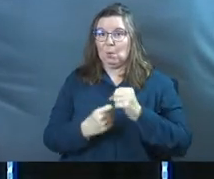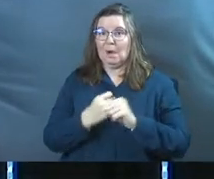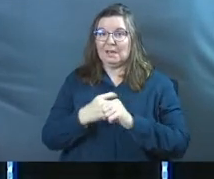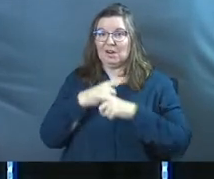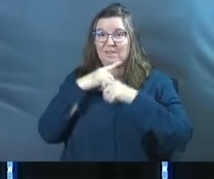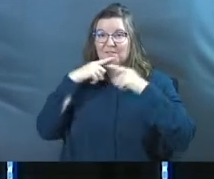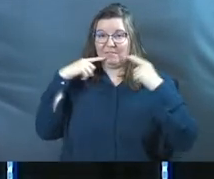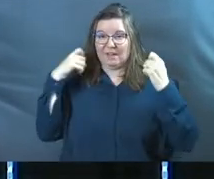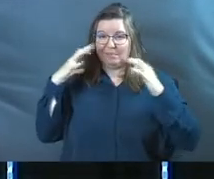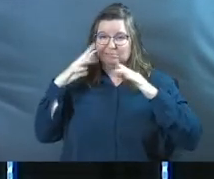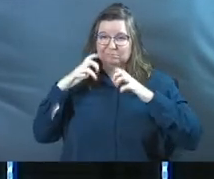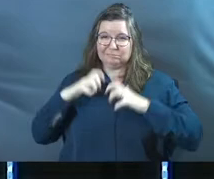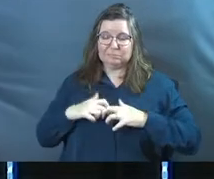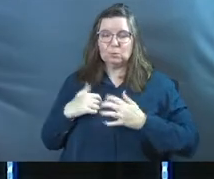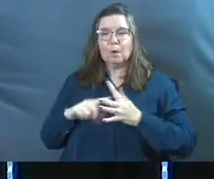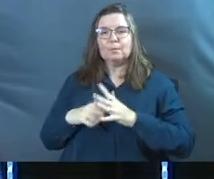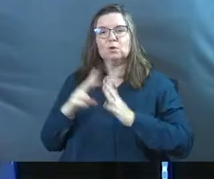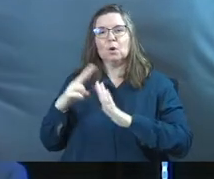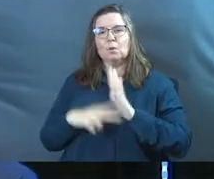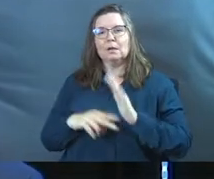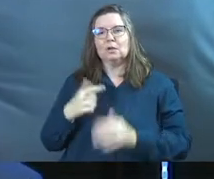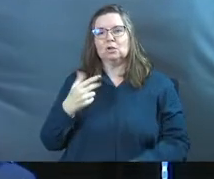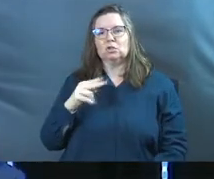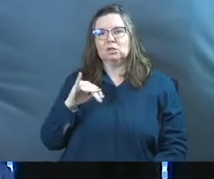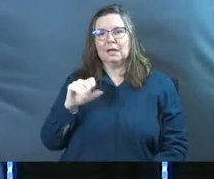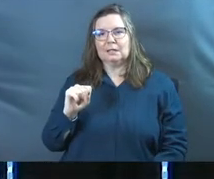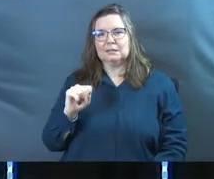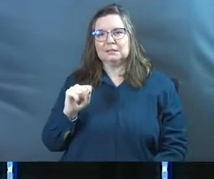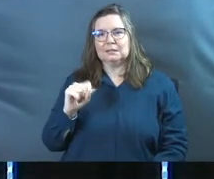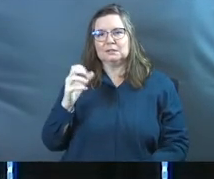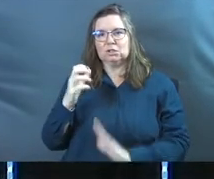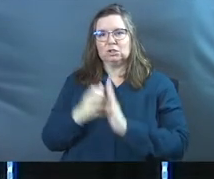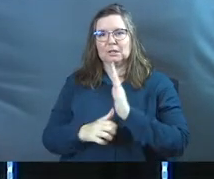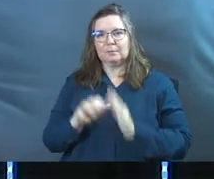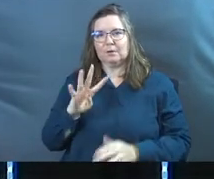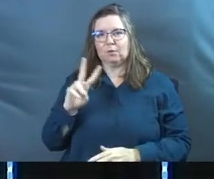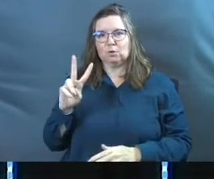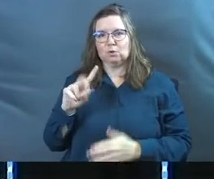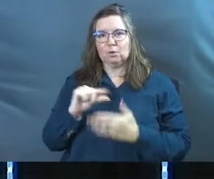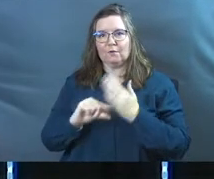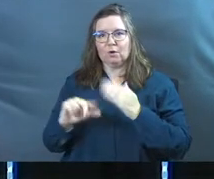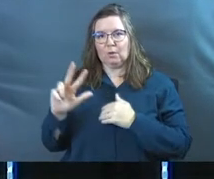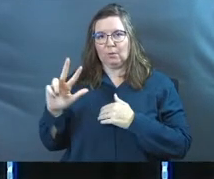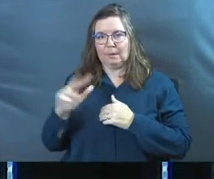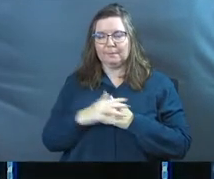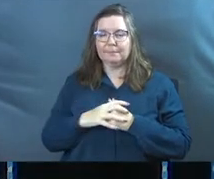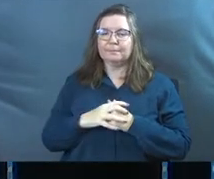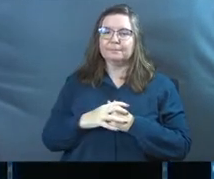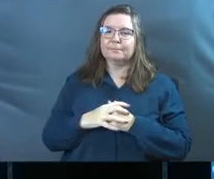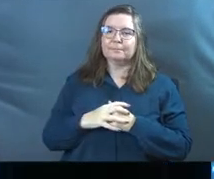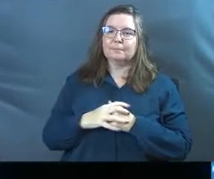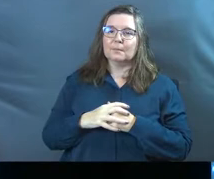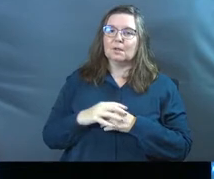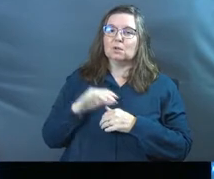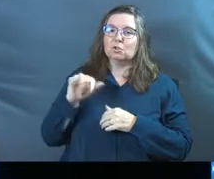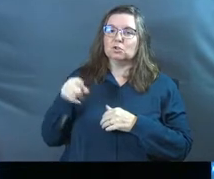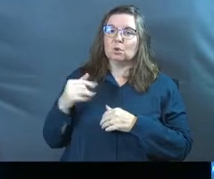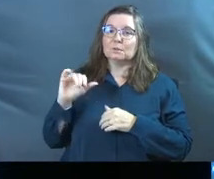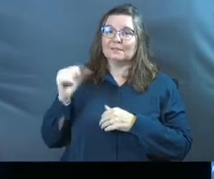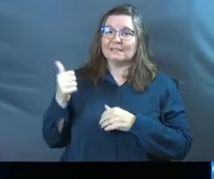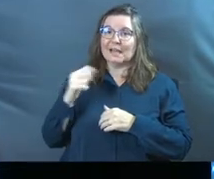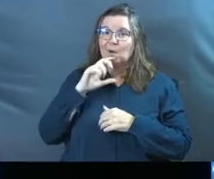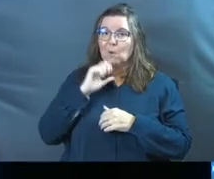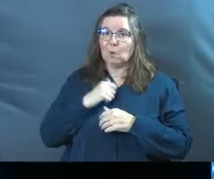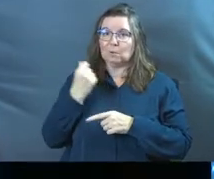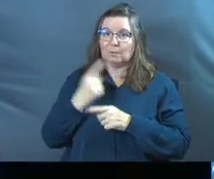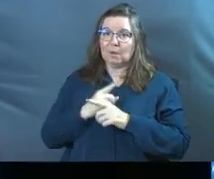I'm going to start reading to you at Genesis 42, verse 3, 1 year into the famine. So Joseph's 10 older brothers went down